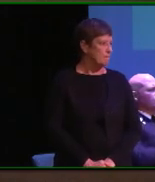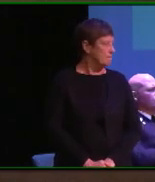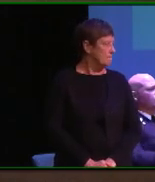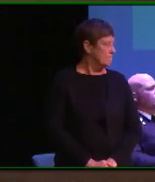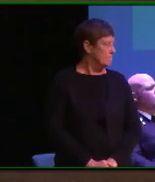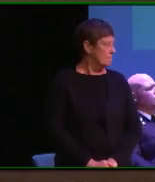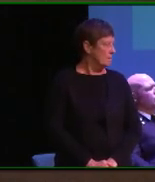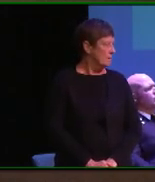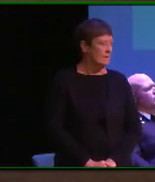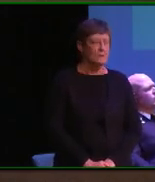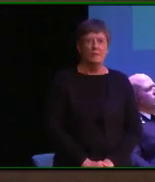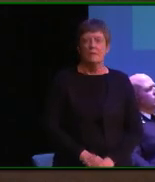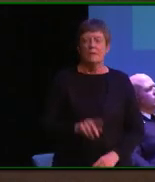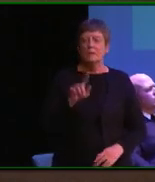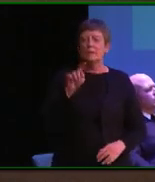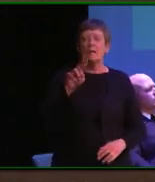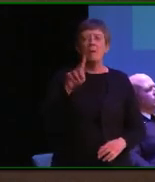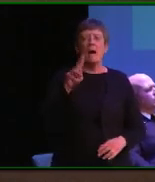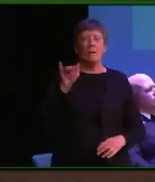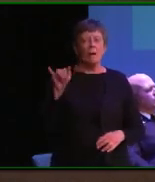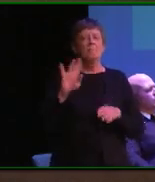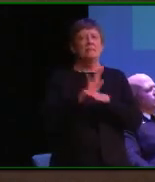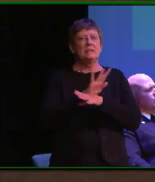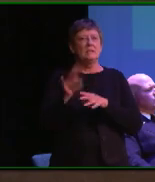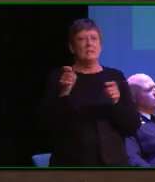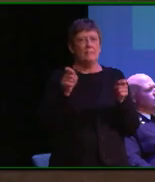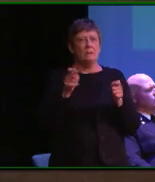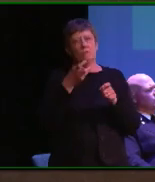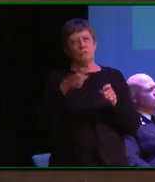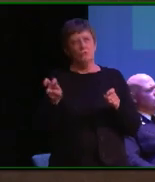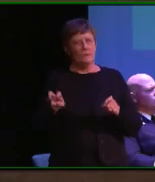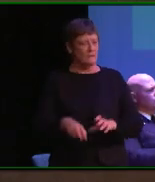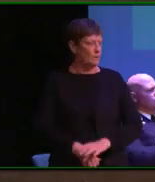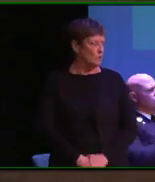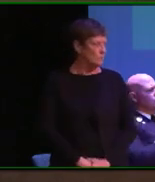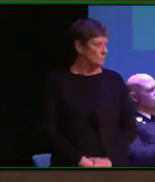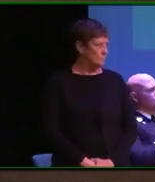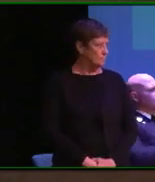Tabata Toy, Business Administration Transfer.